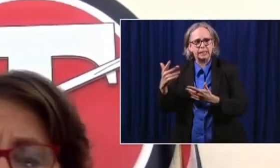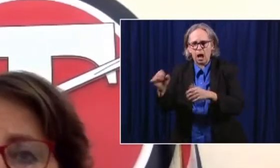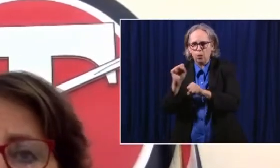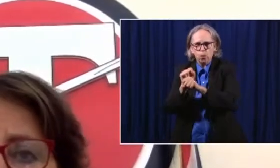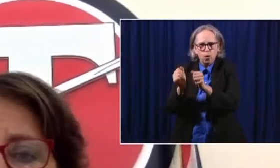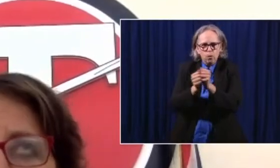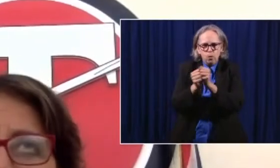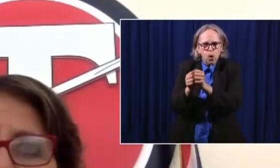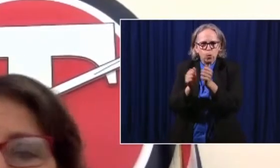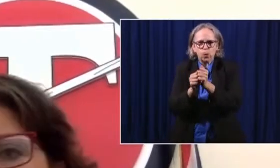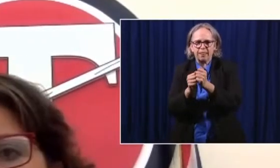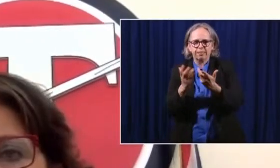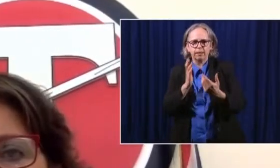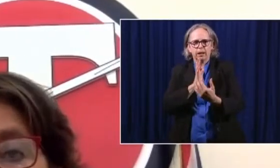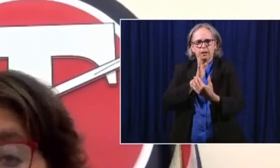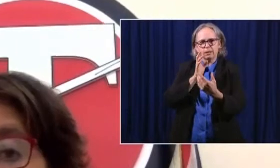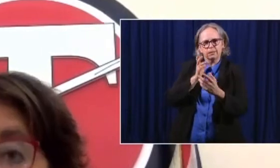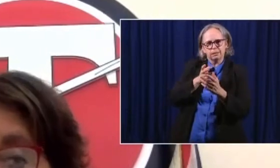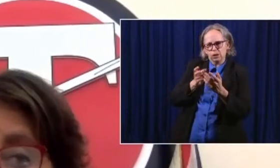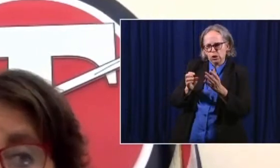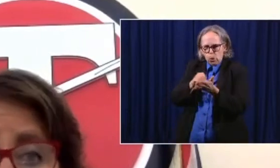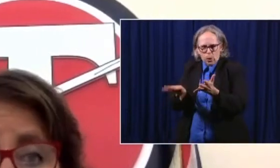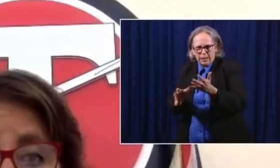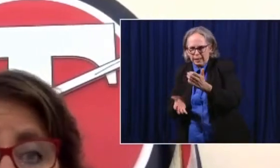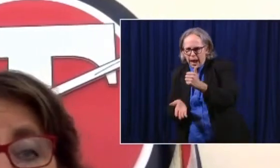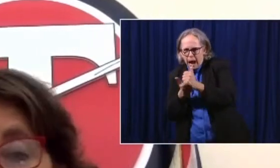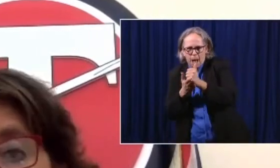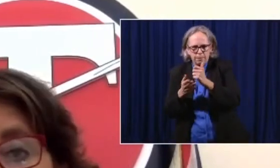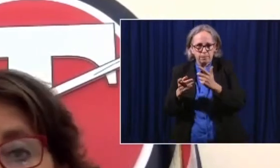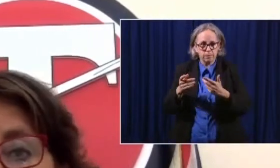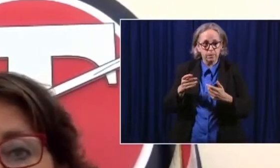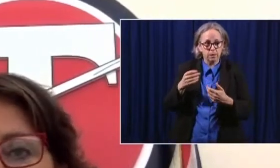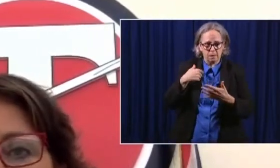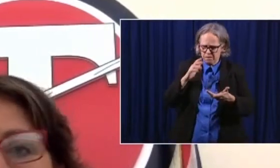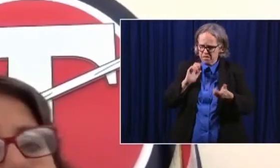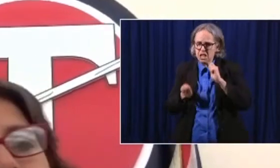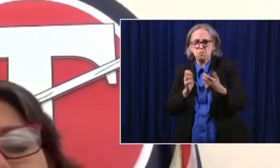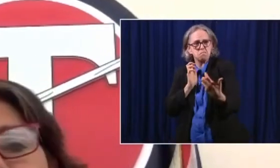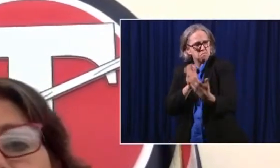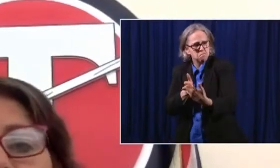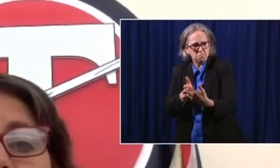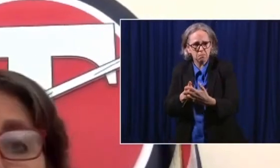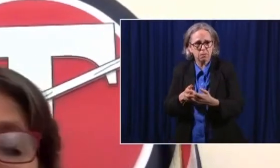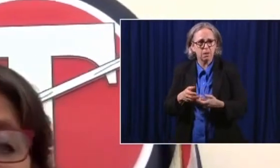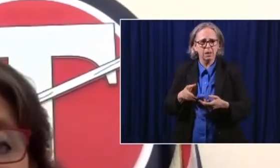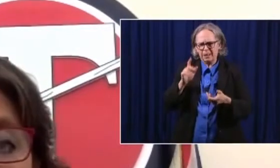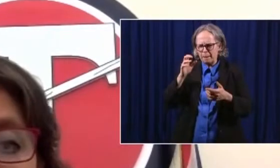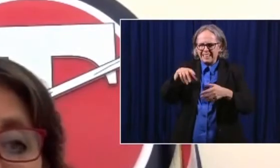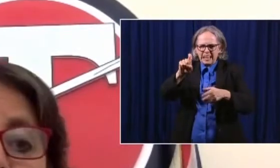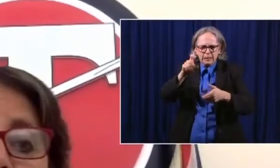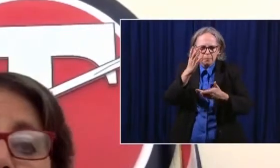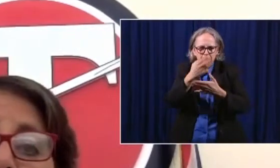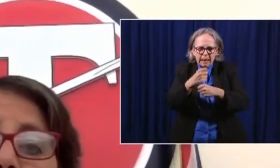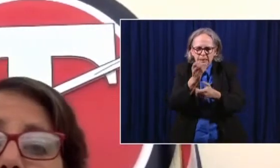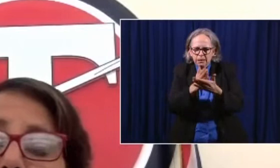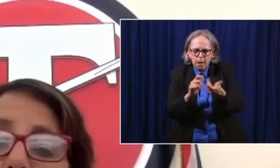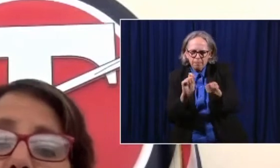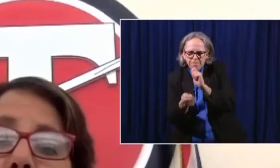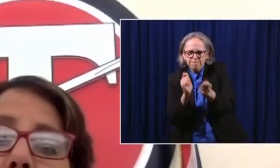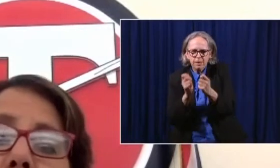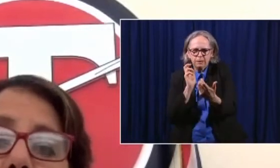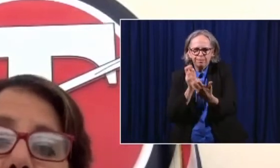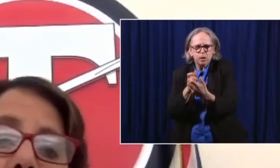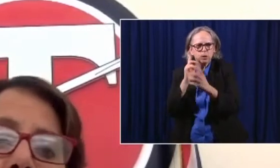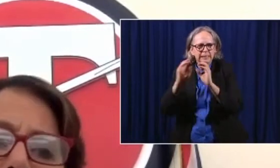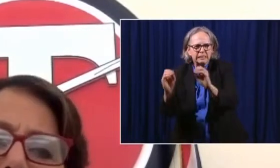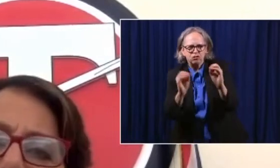specific needs and provide accommodations and modifications. And Governor, some of those, as I shared with